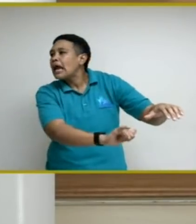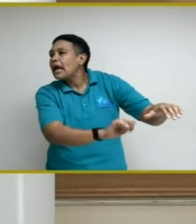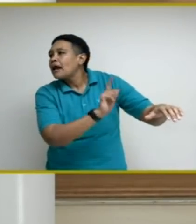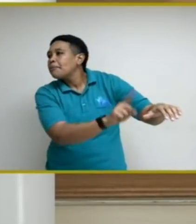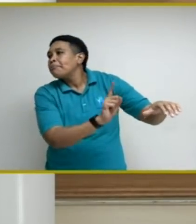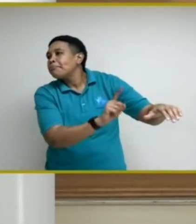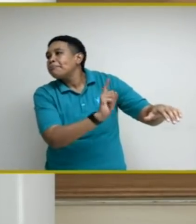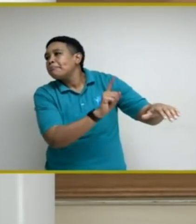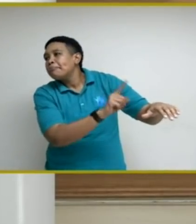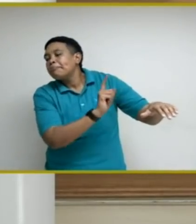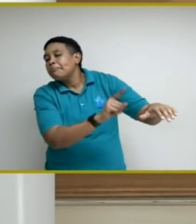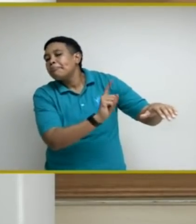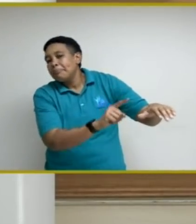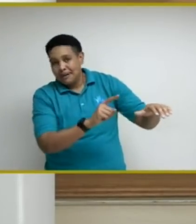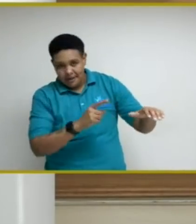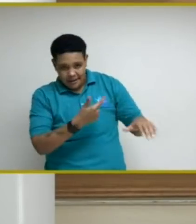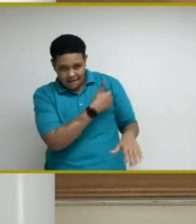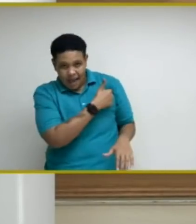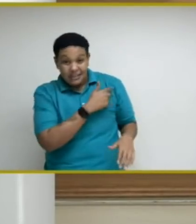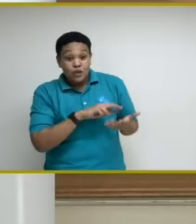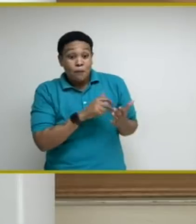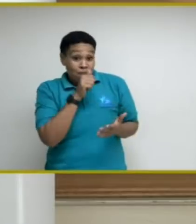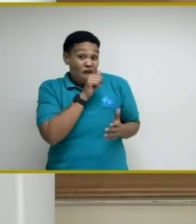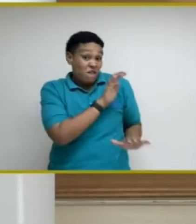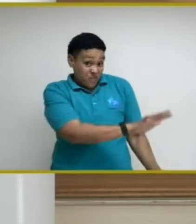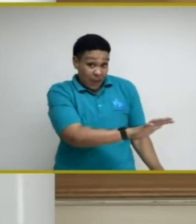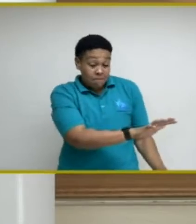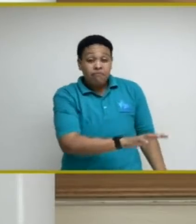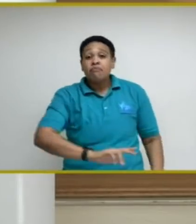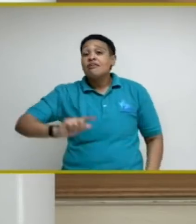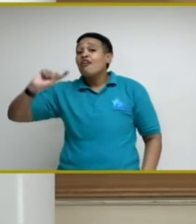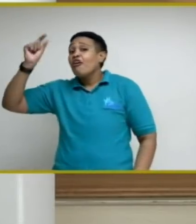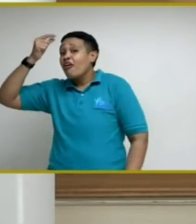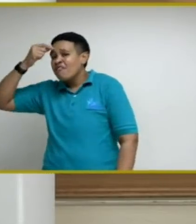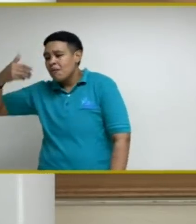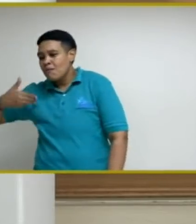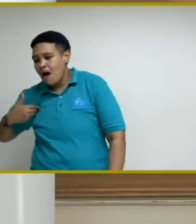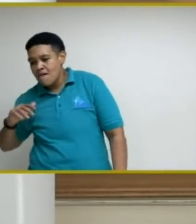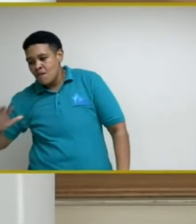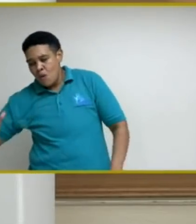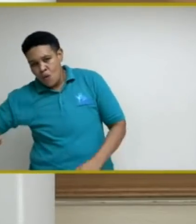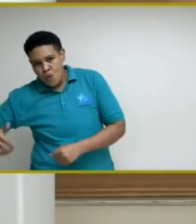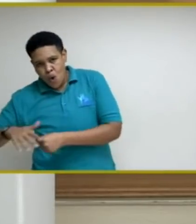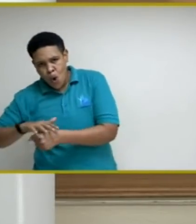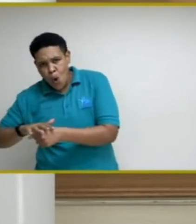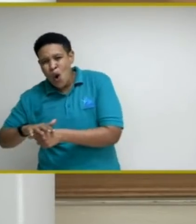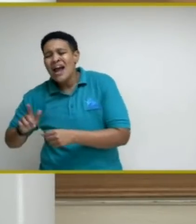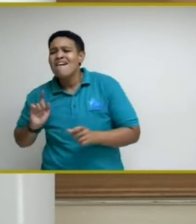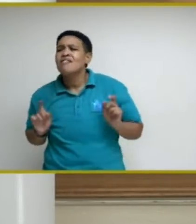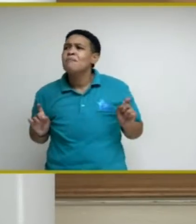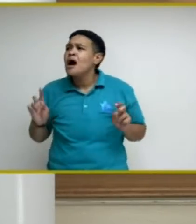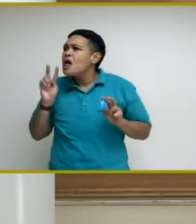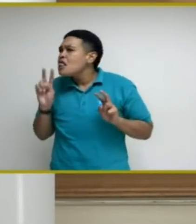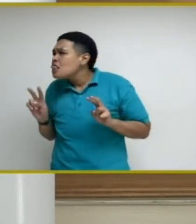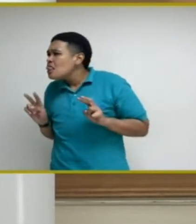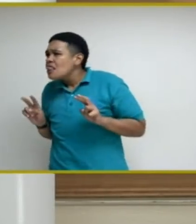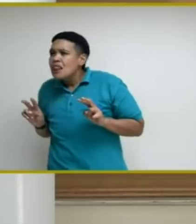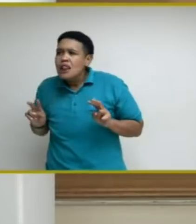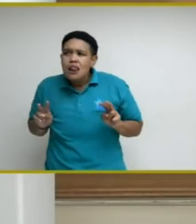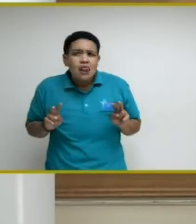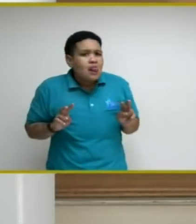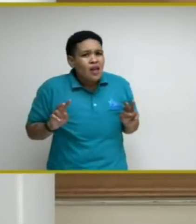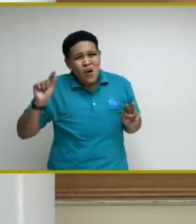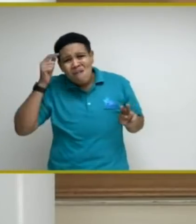sites that we in public health are having to man out there in the field, and we do